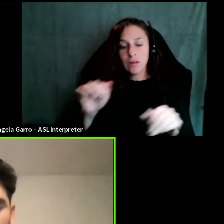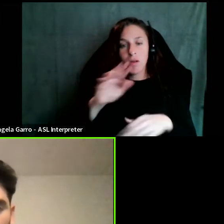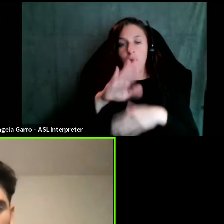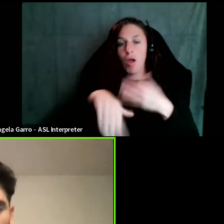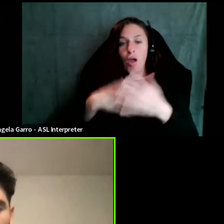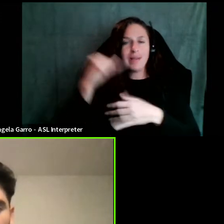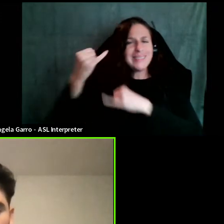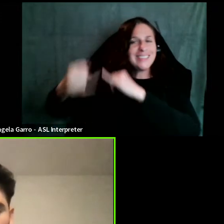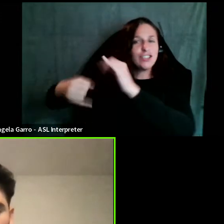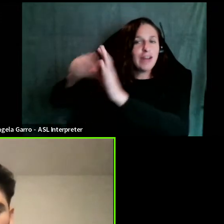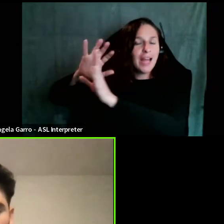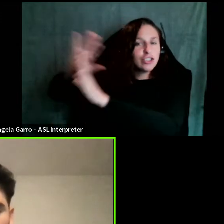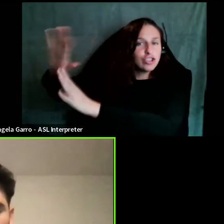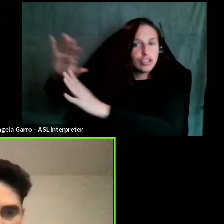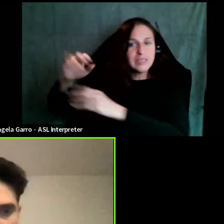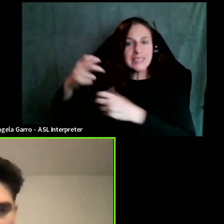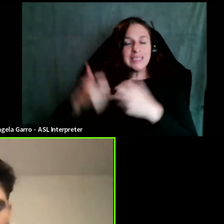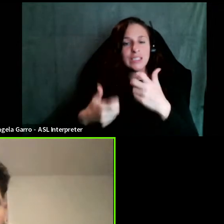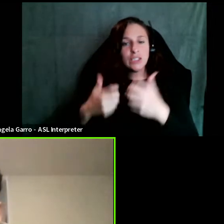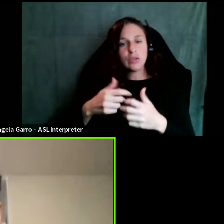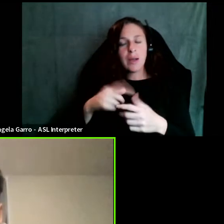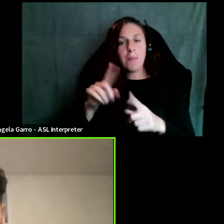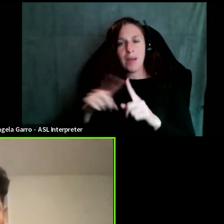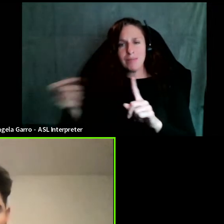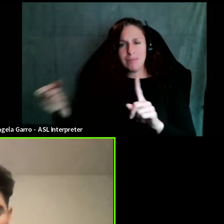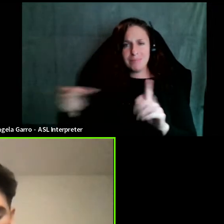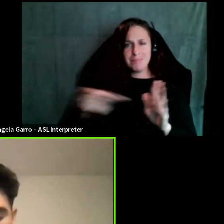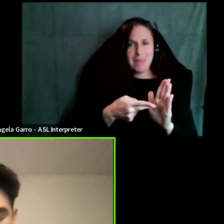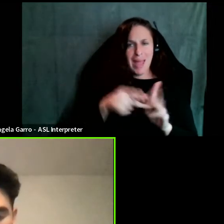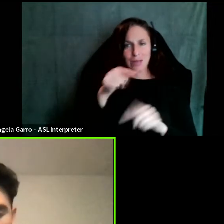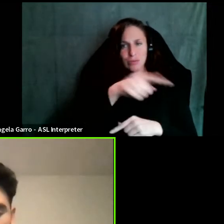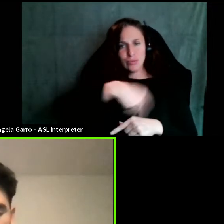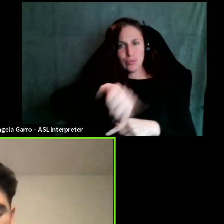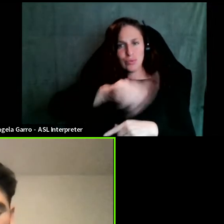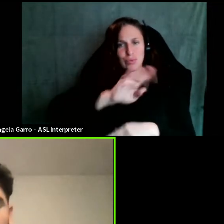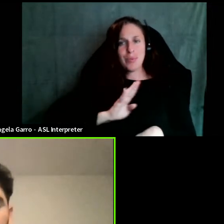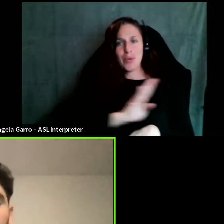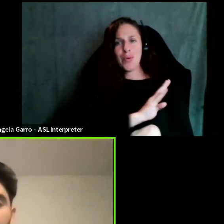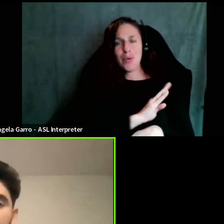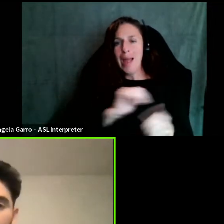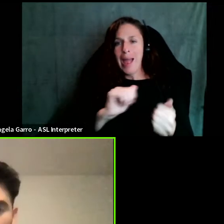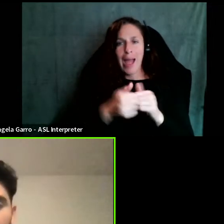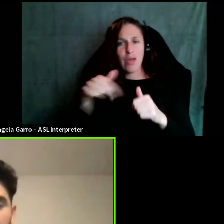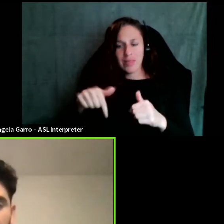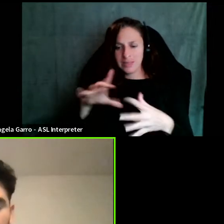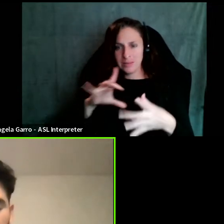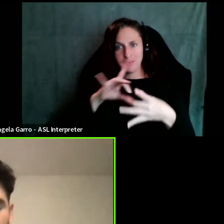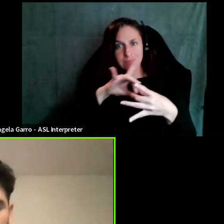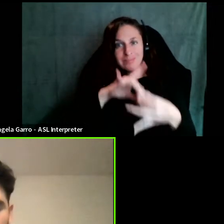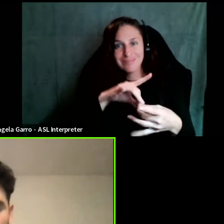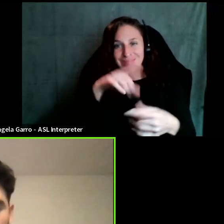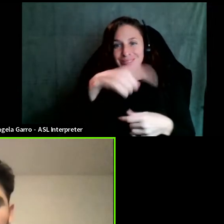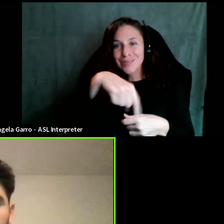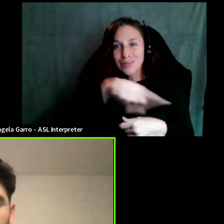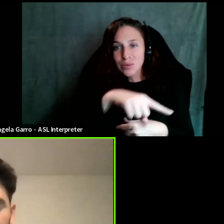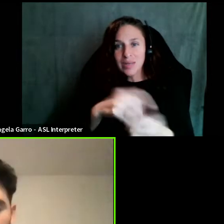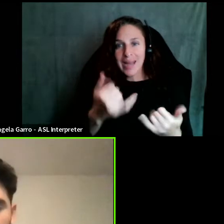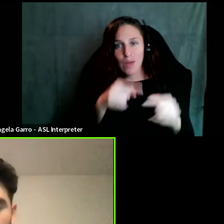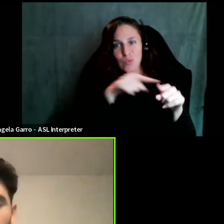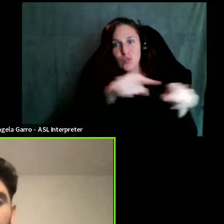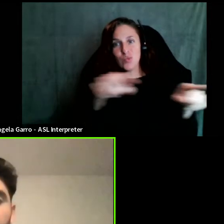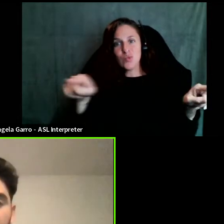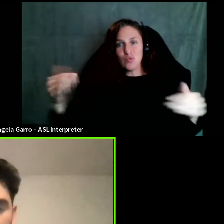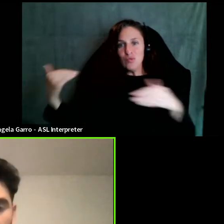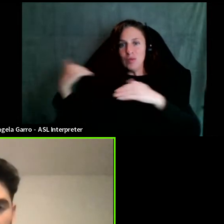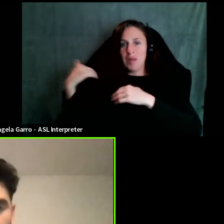international issue, I want to circle back to you, superintendent, and you board, and how this pertains to you guys and how you guys are now responsible for your